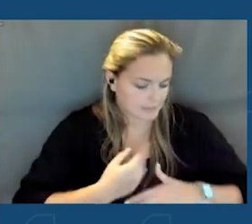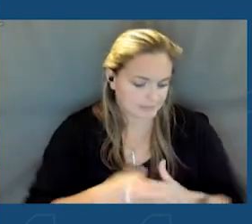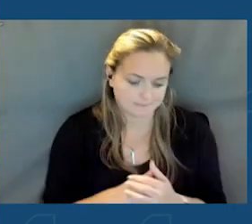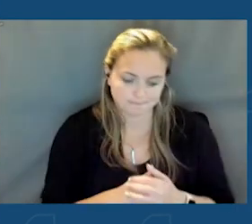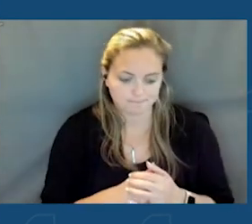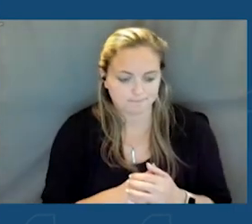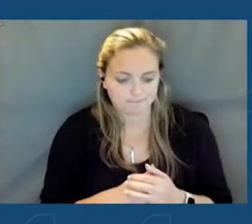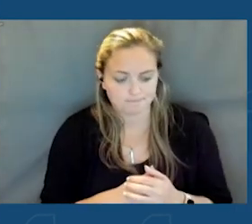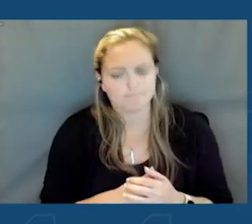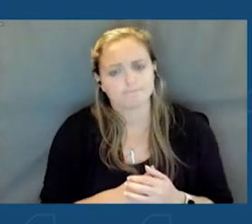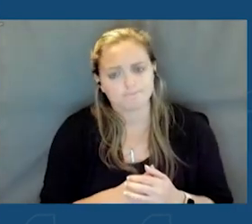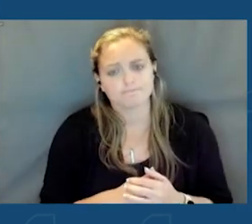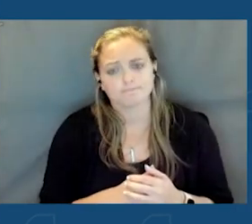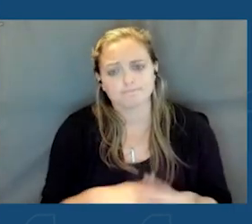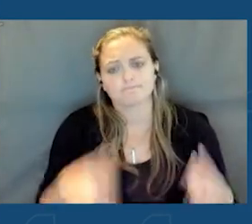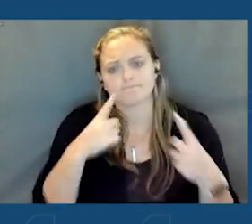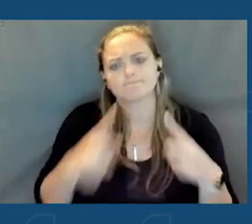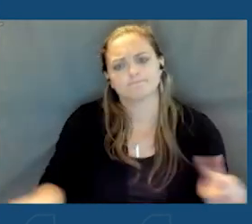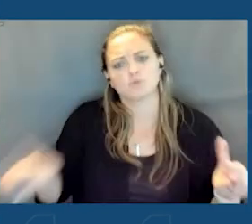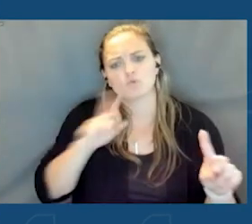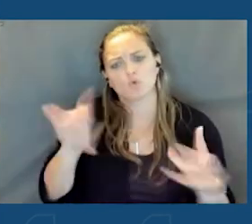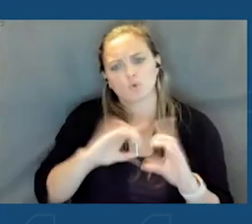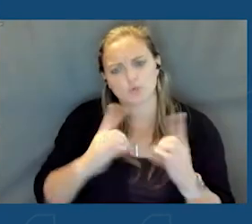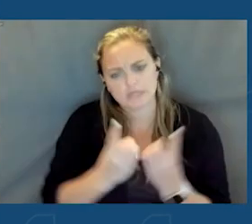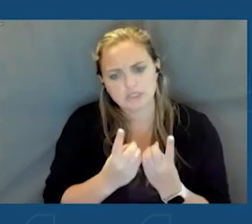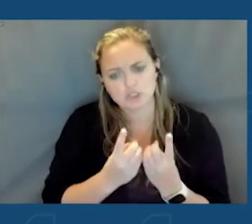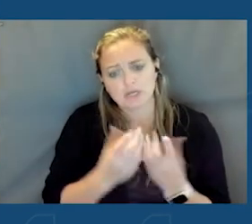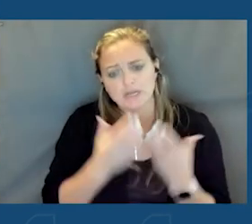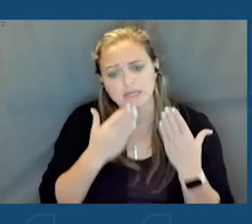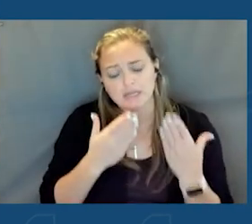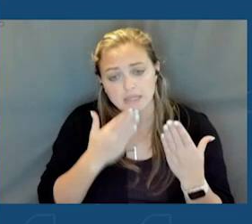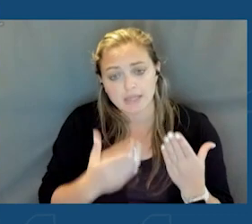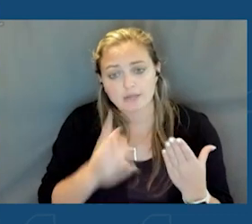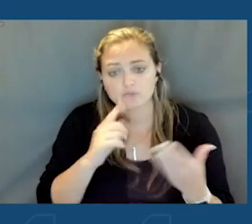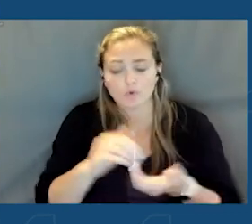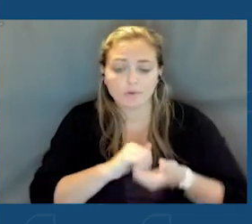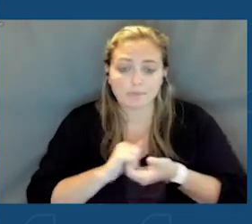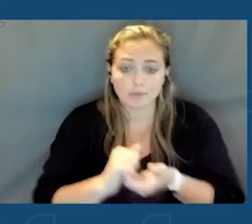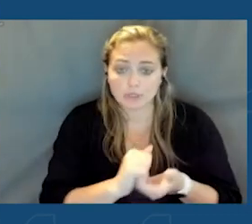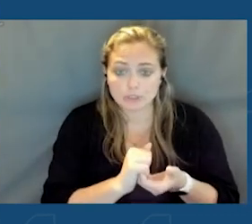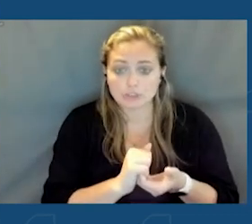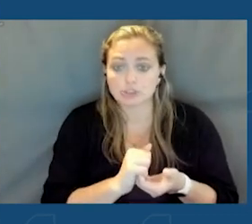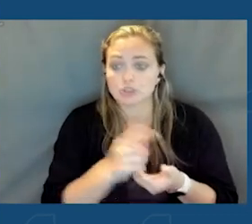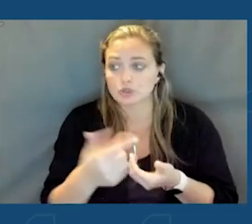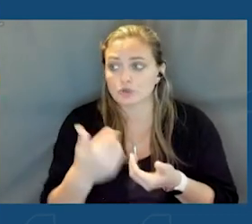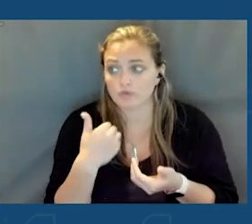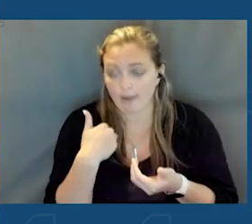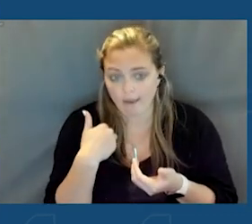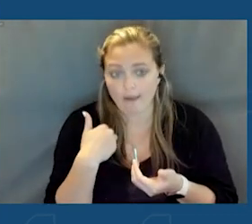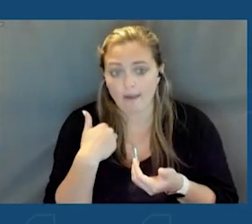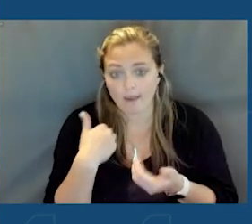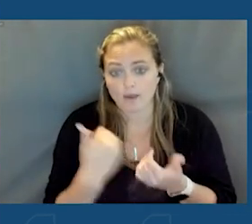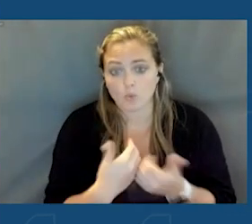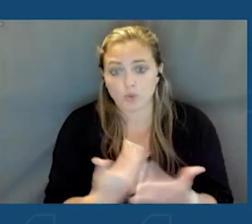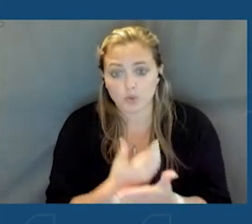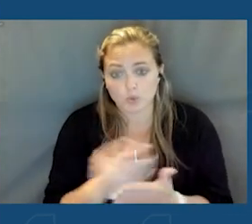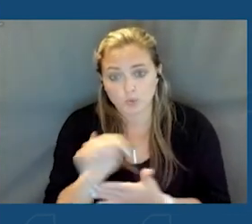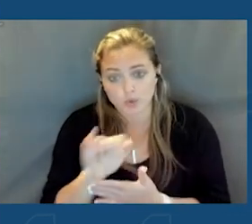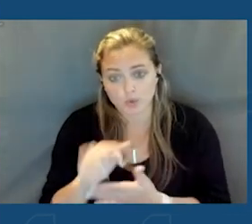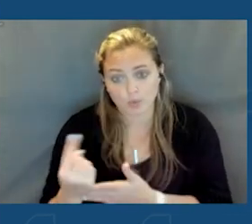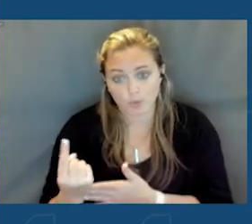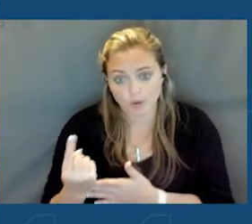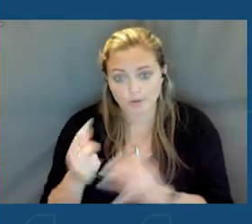you deliver for your district. Thanks for your collaboration you have had with the new Terminal 1 on